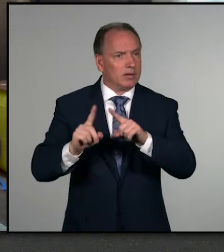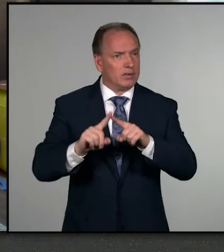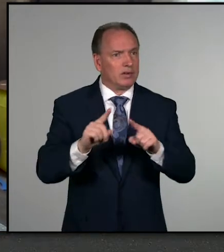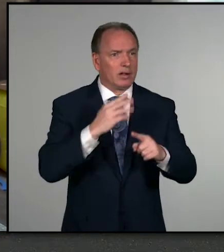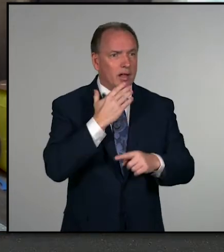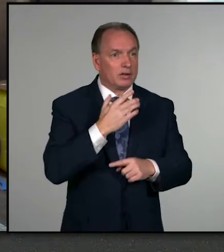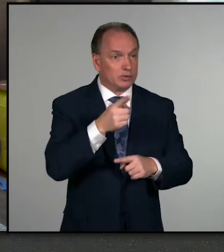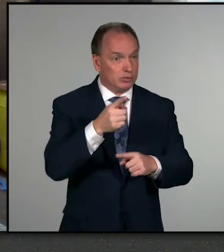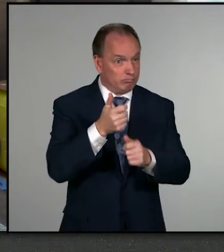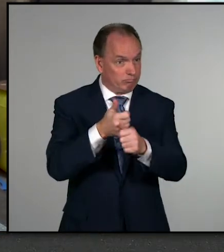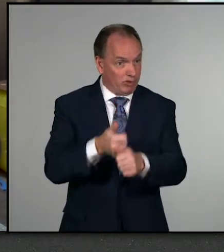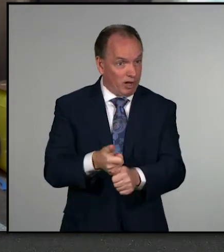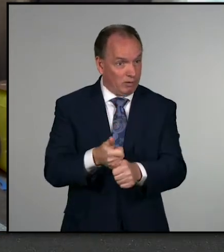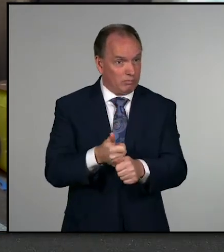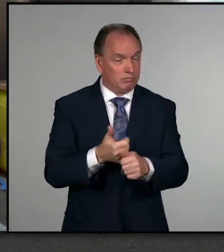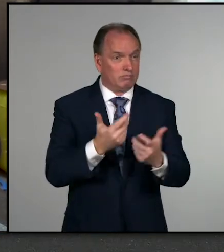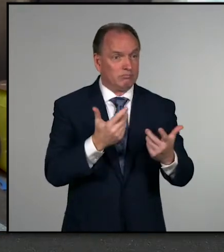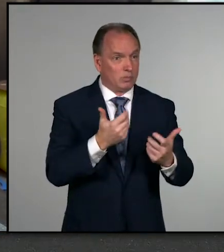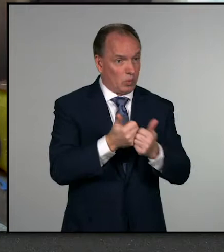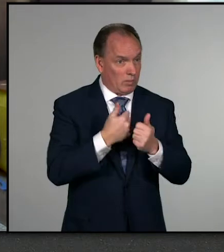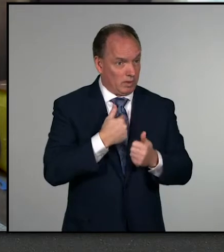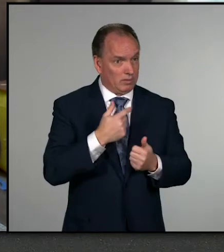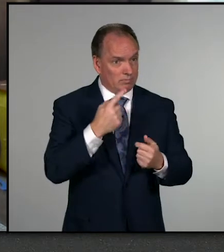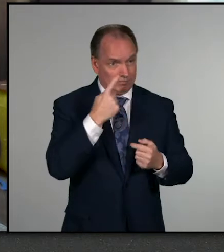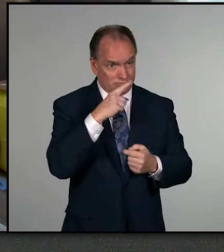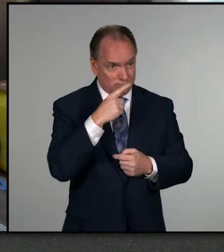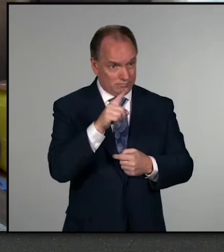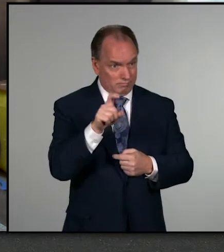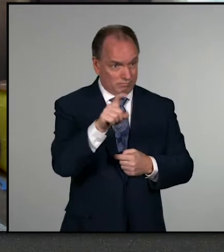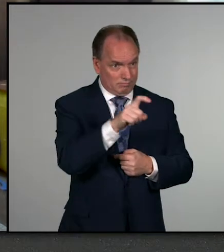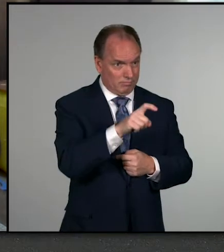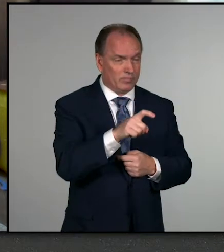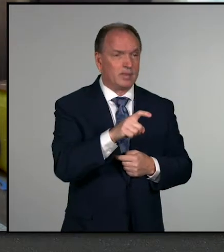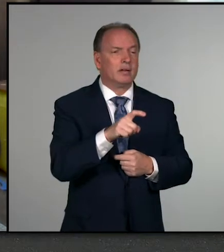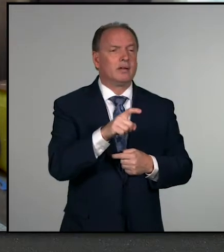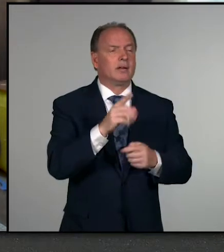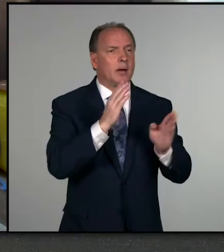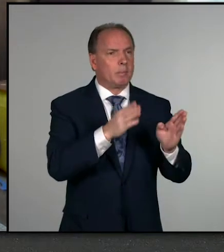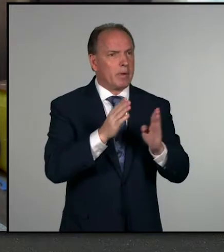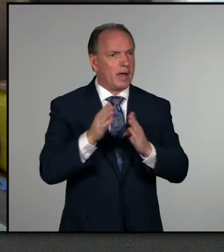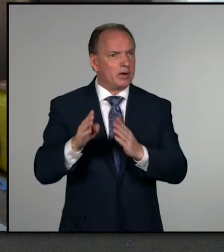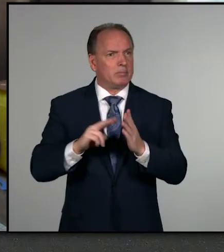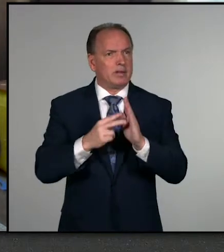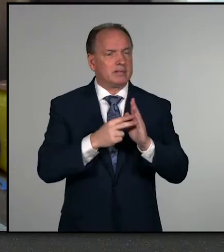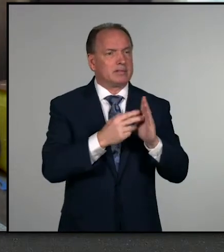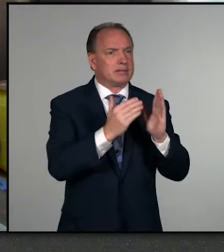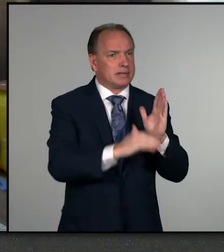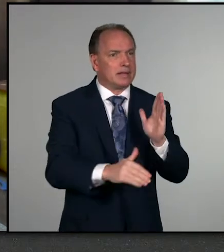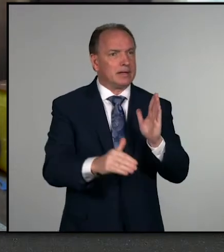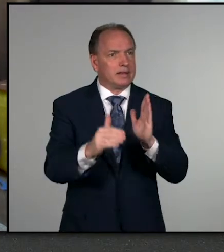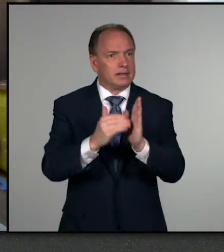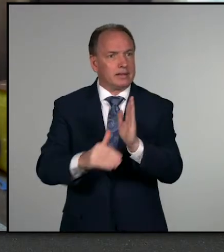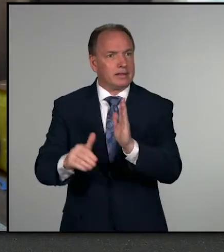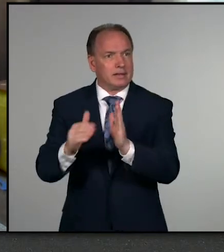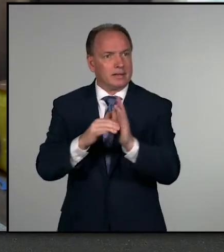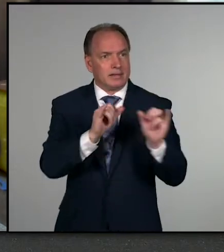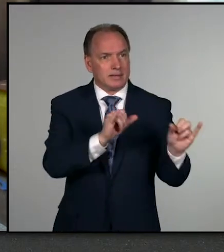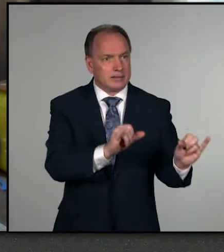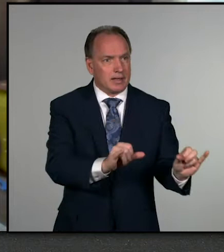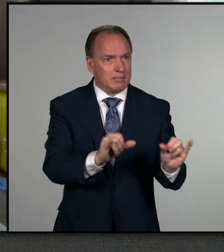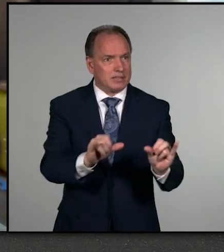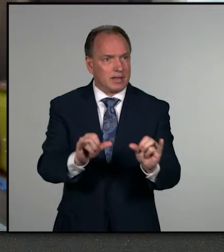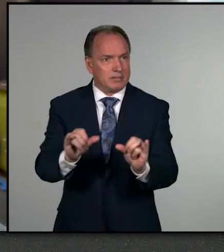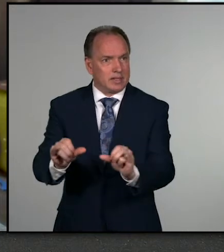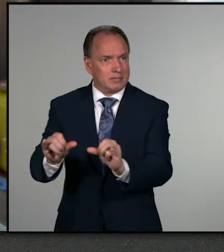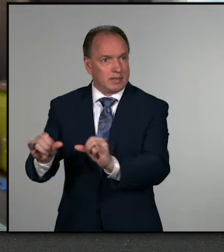make a pattern along with me. A pattern is when you have a repeated design or the same thing